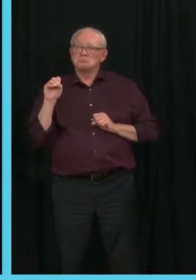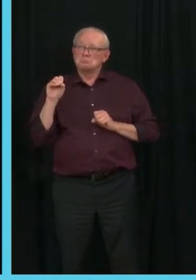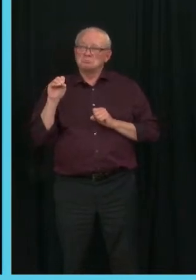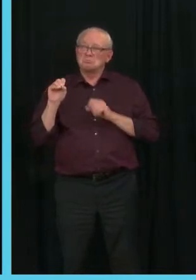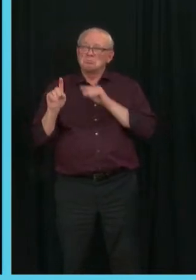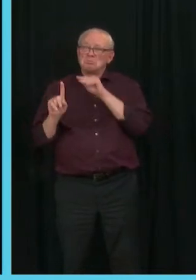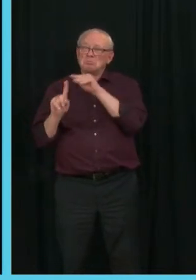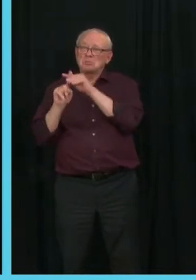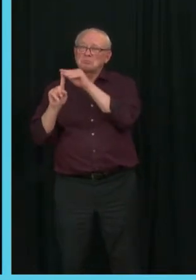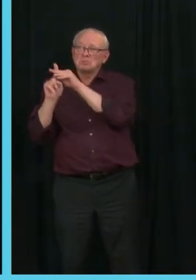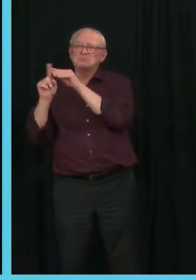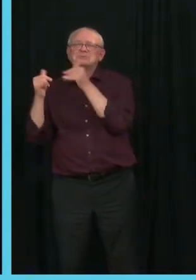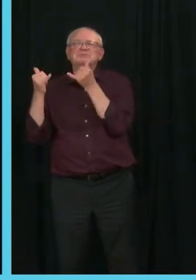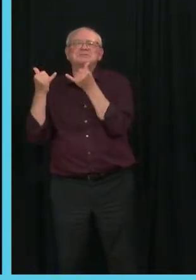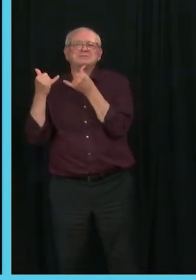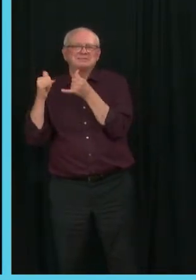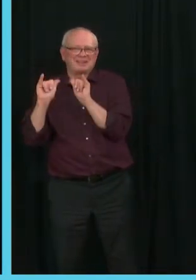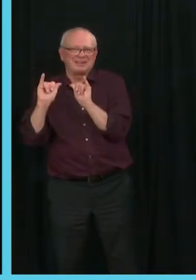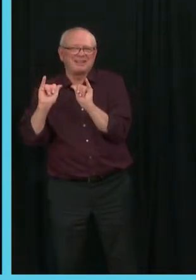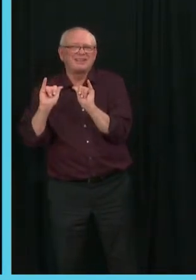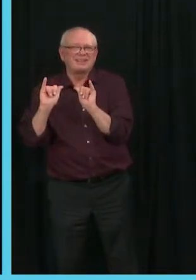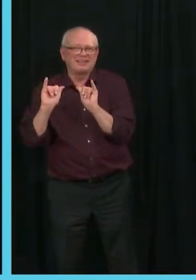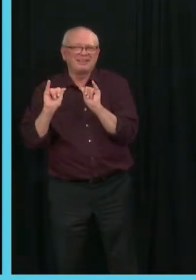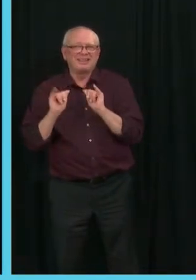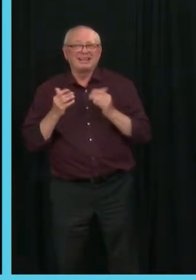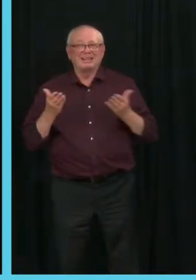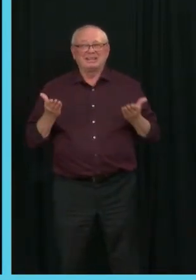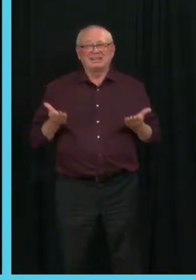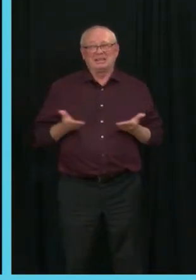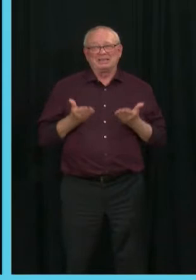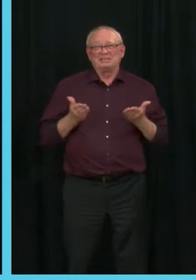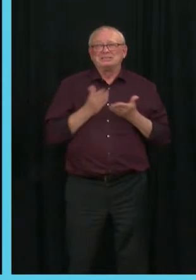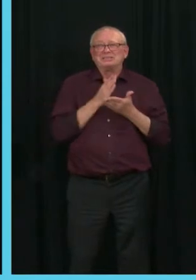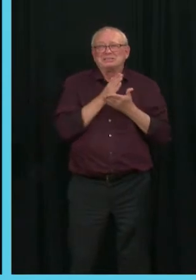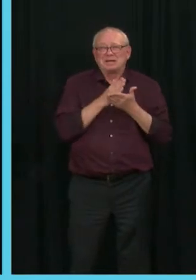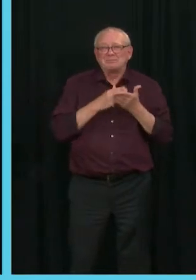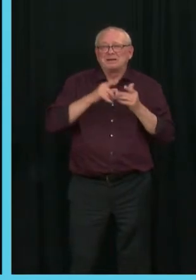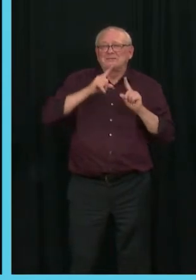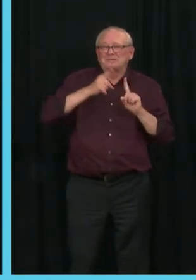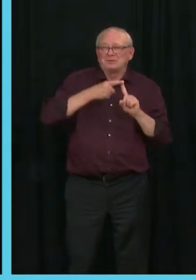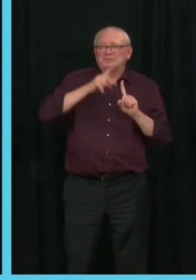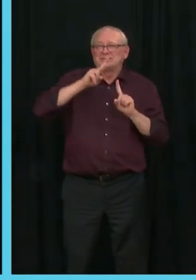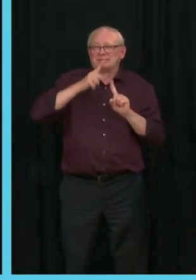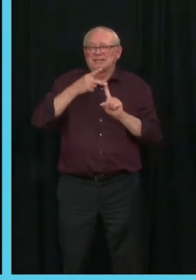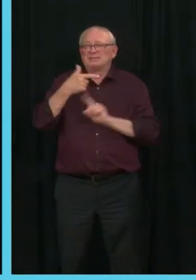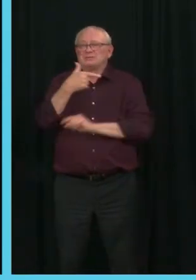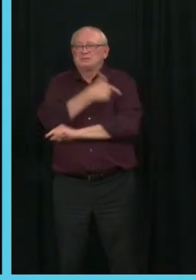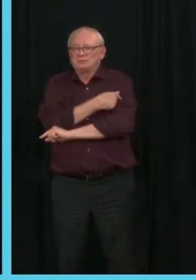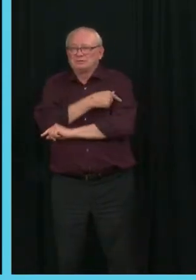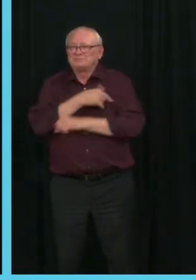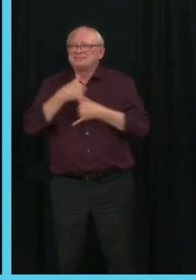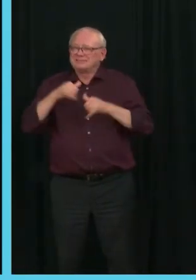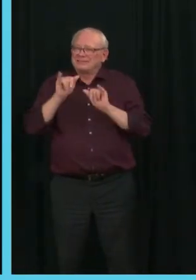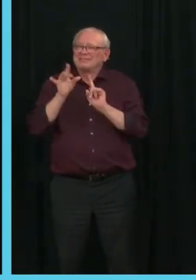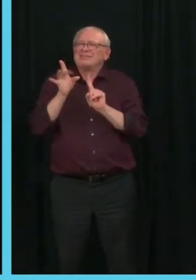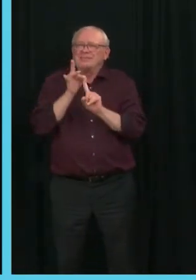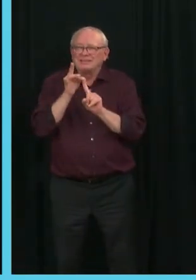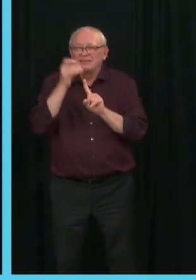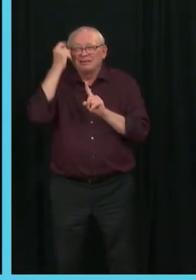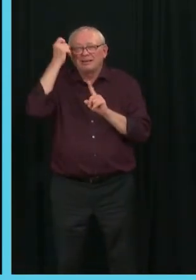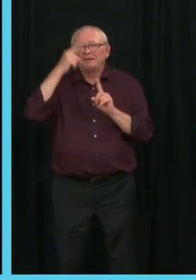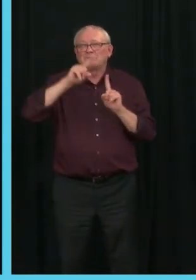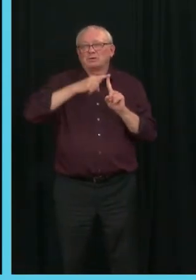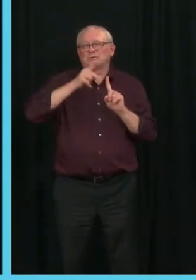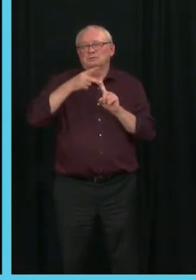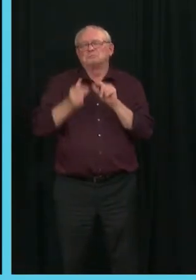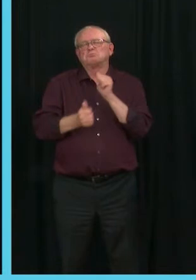that have broken through the vaccine, the vast majority of people who are vaccinated will have protection. And again, that's part of